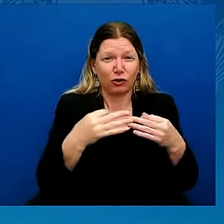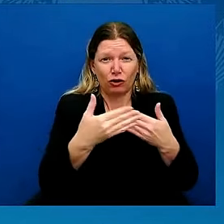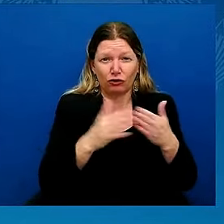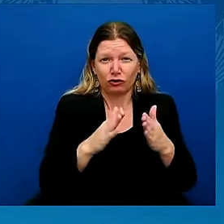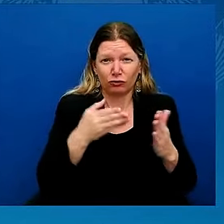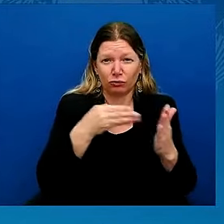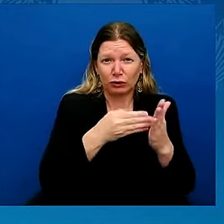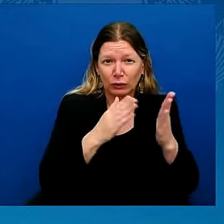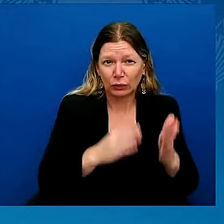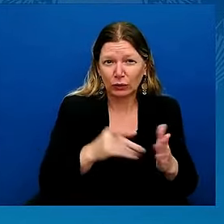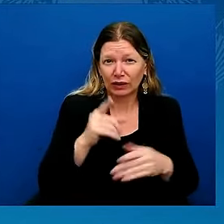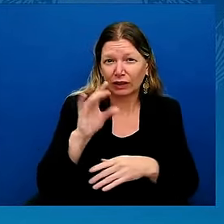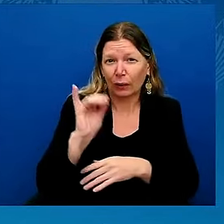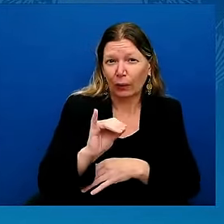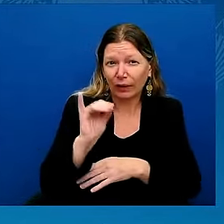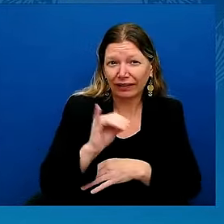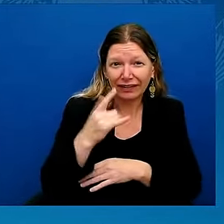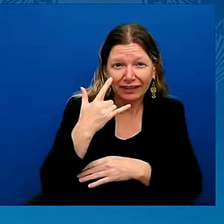We're Bay Area.